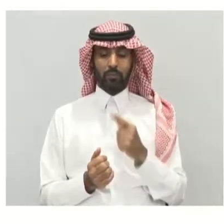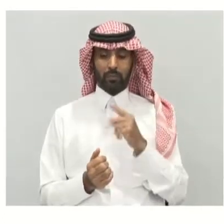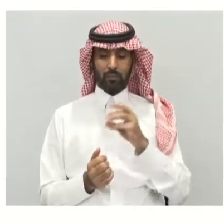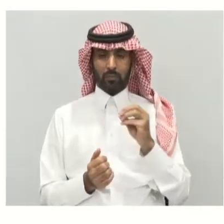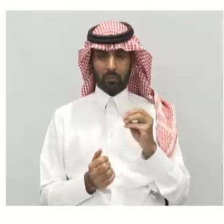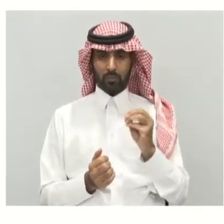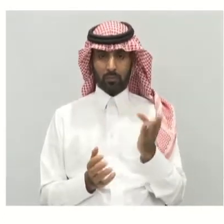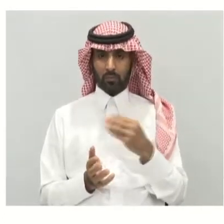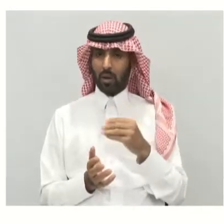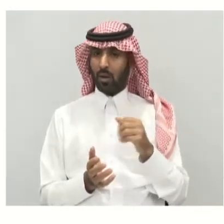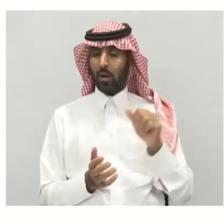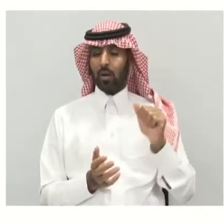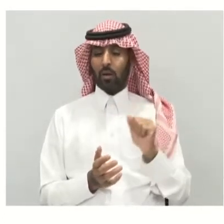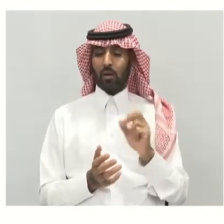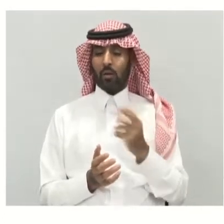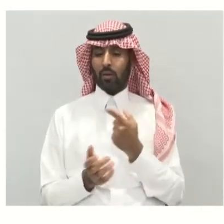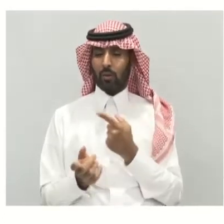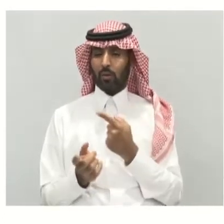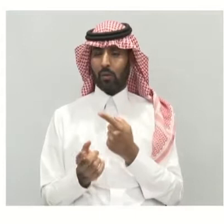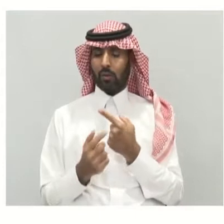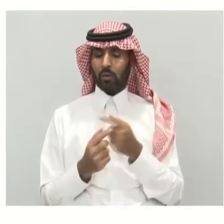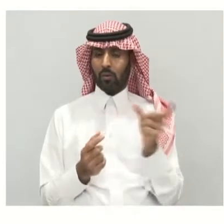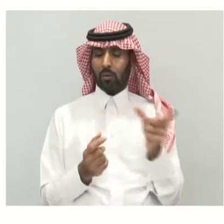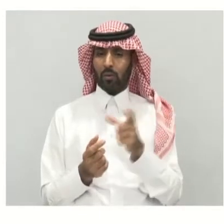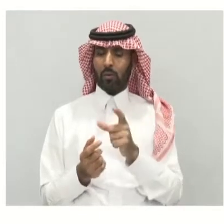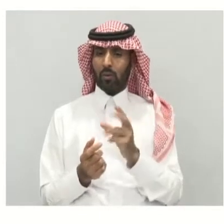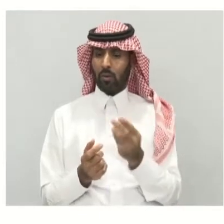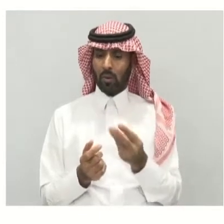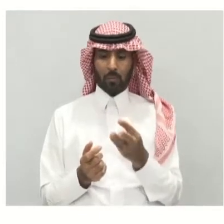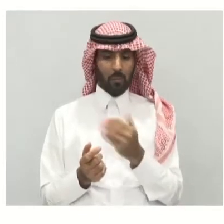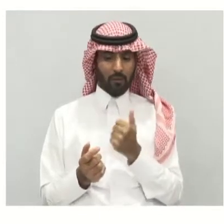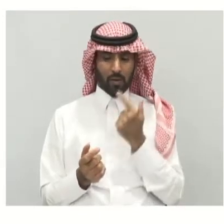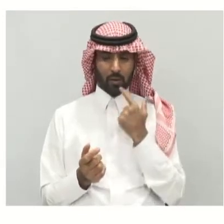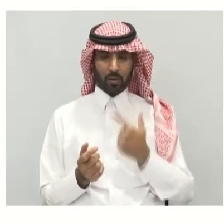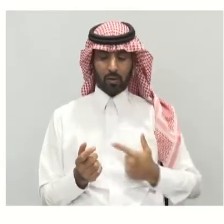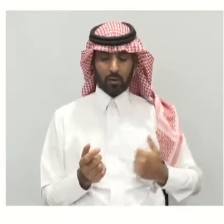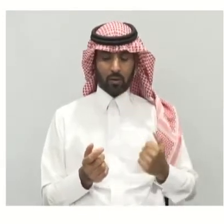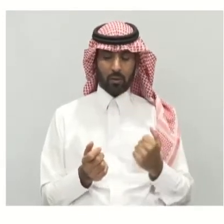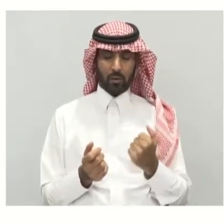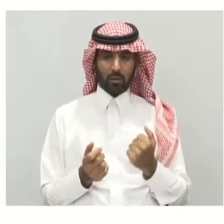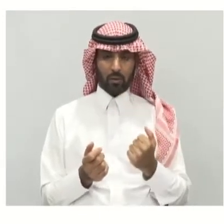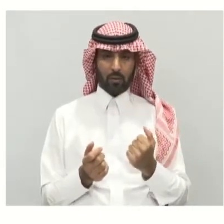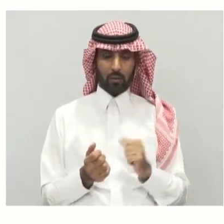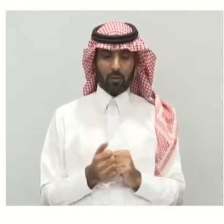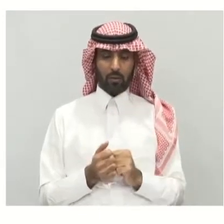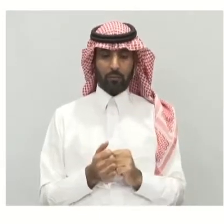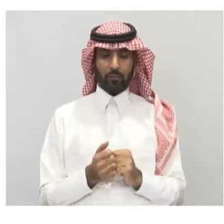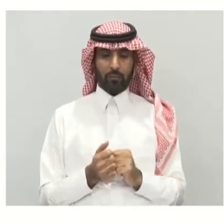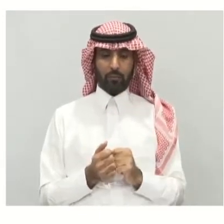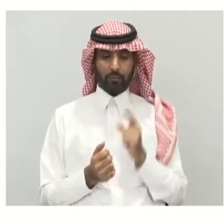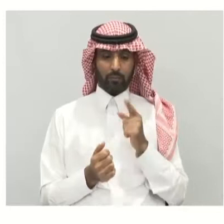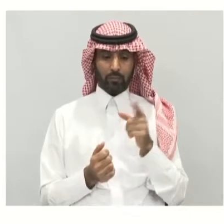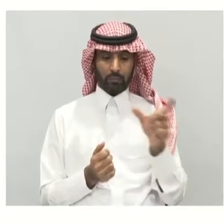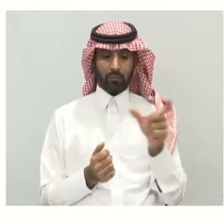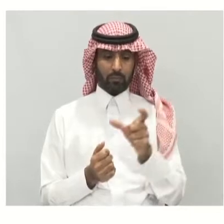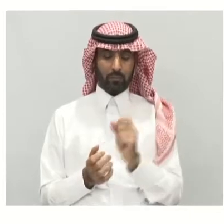other expressions of quantity that can work with the uncountable nouns. This is not the only word